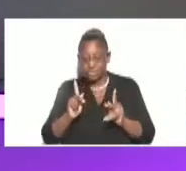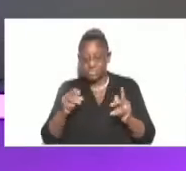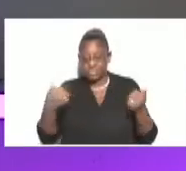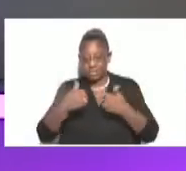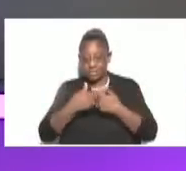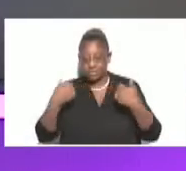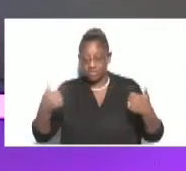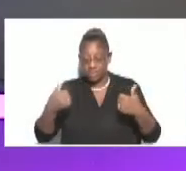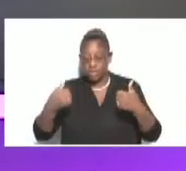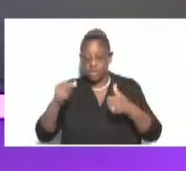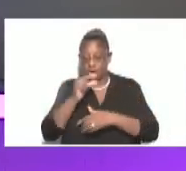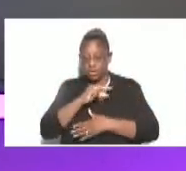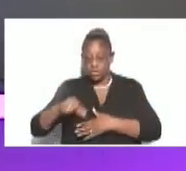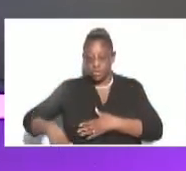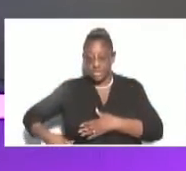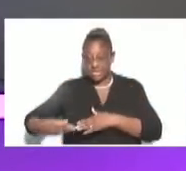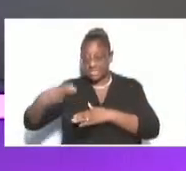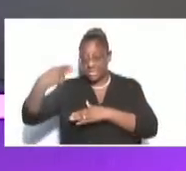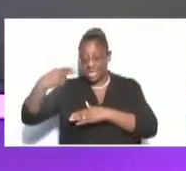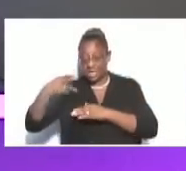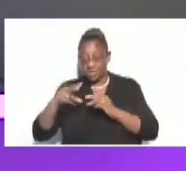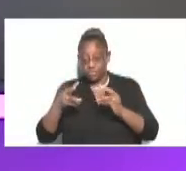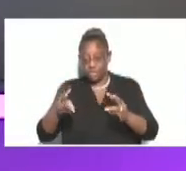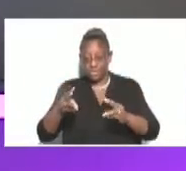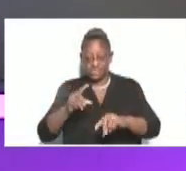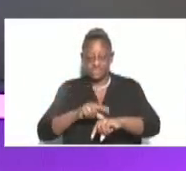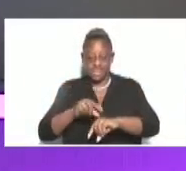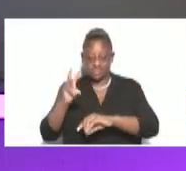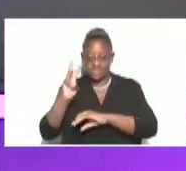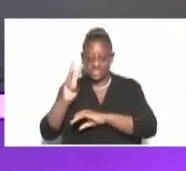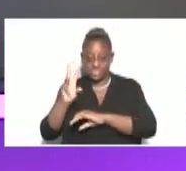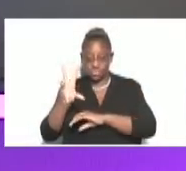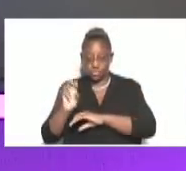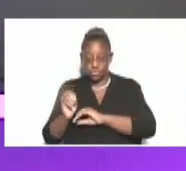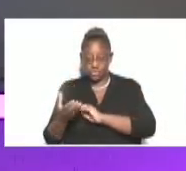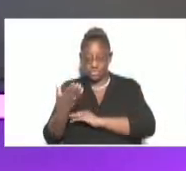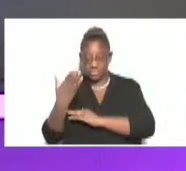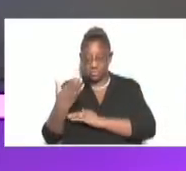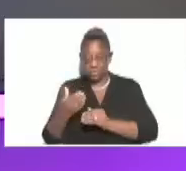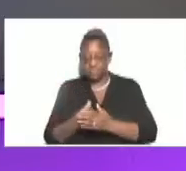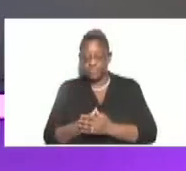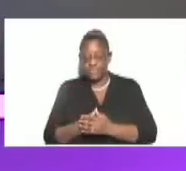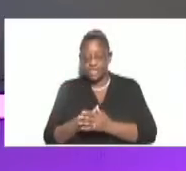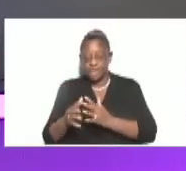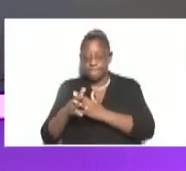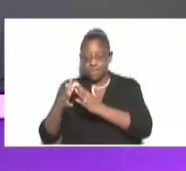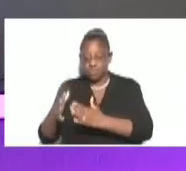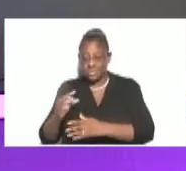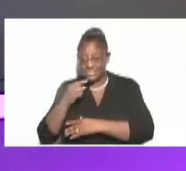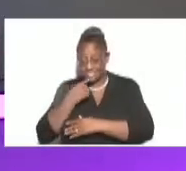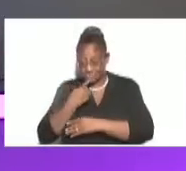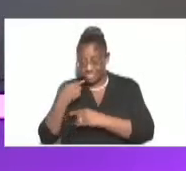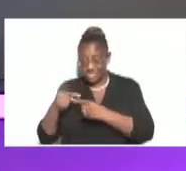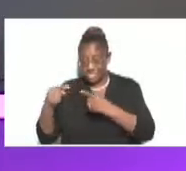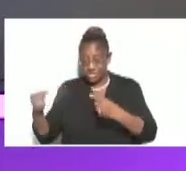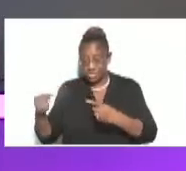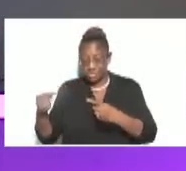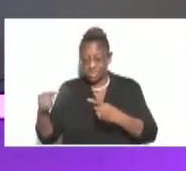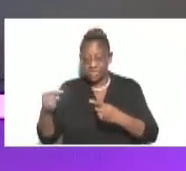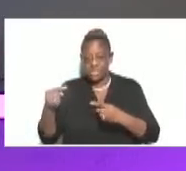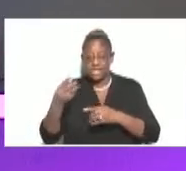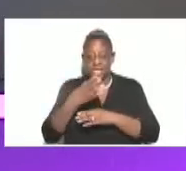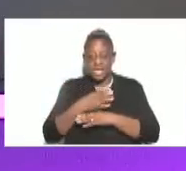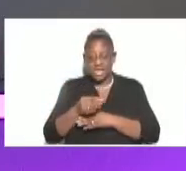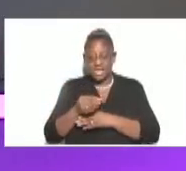on Queens Highway just north of Stafford Creek around 6:30 this morning. The American was seriously injured. North Andros doctors